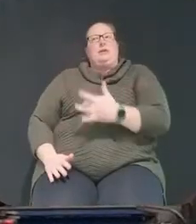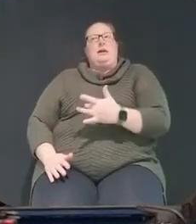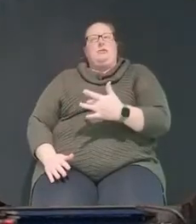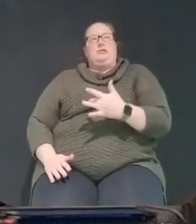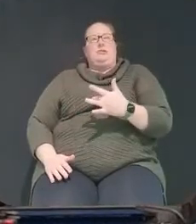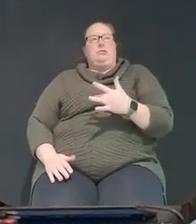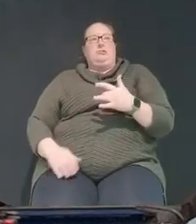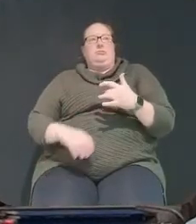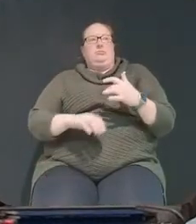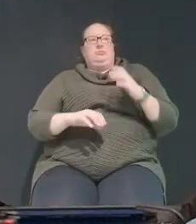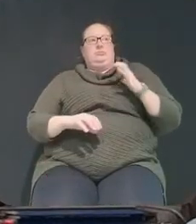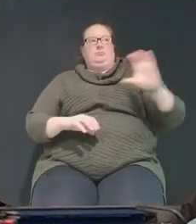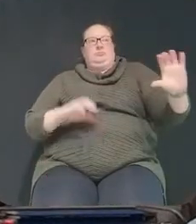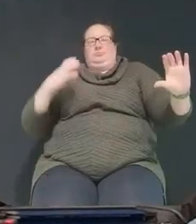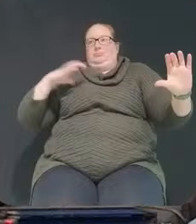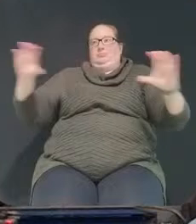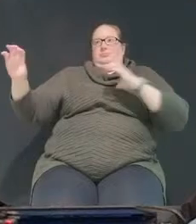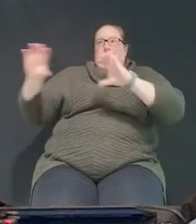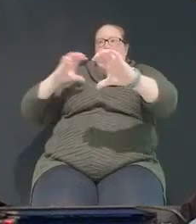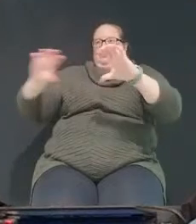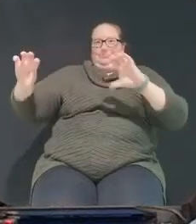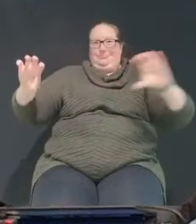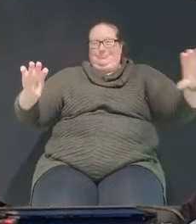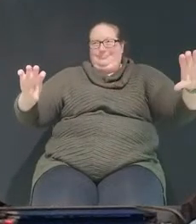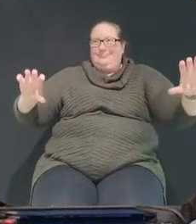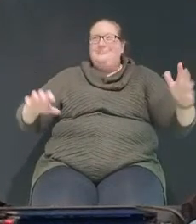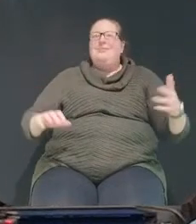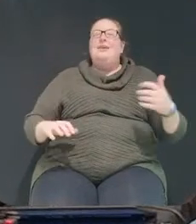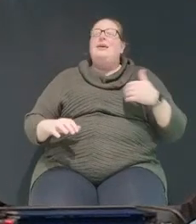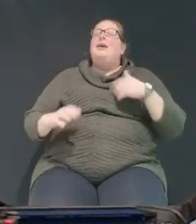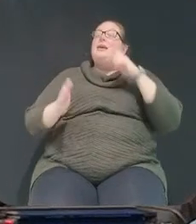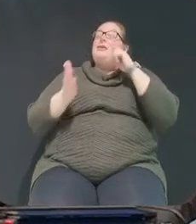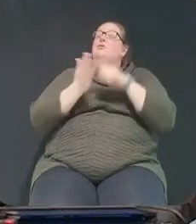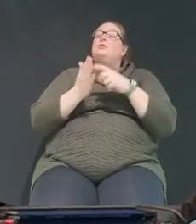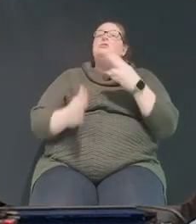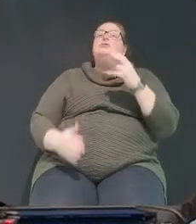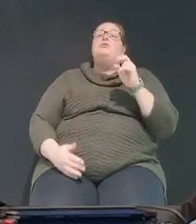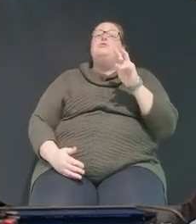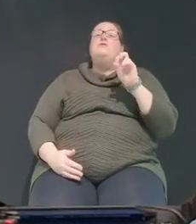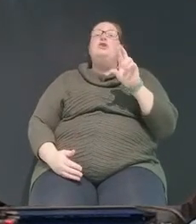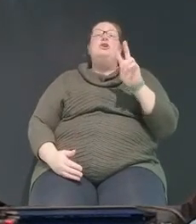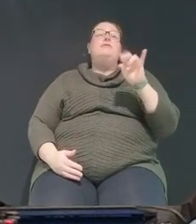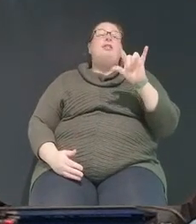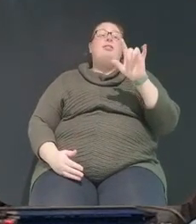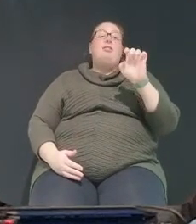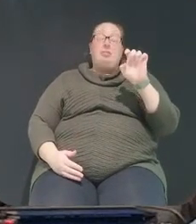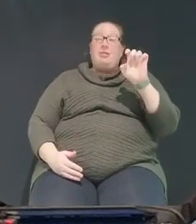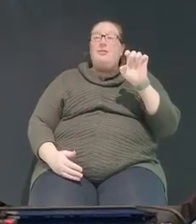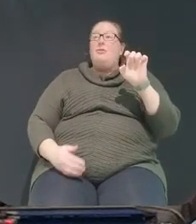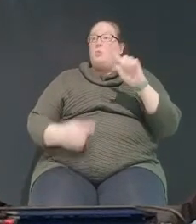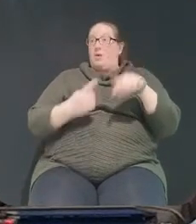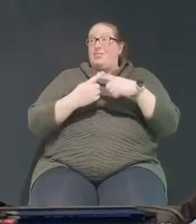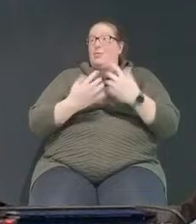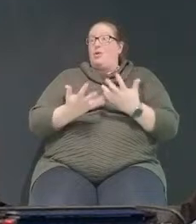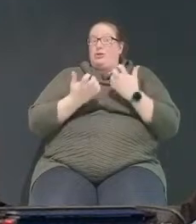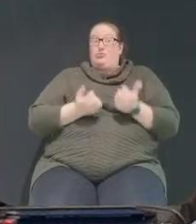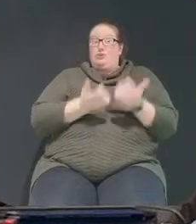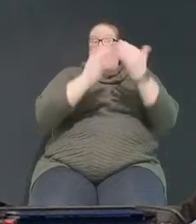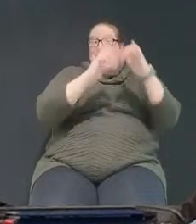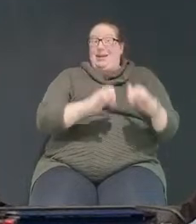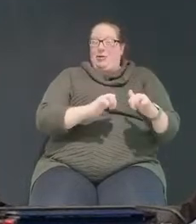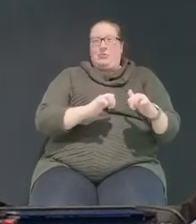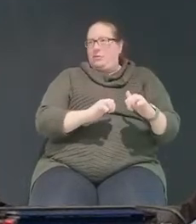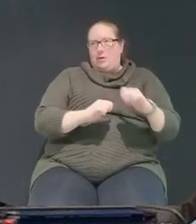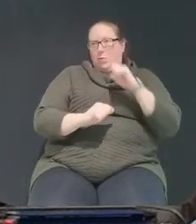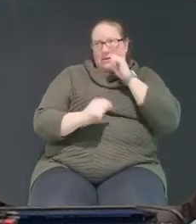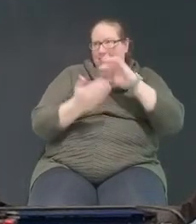none of the agencies that ended up doing the burning were city ones because the fire department said they were too busy, which I thought was